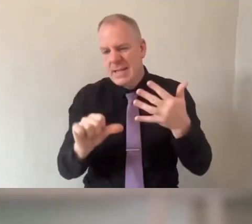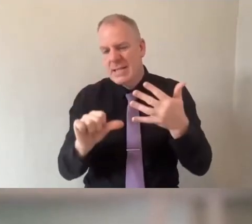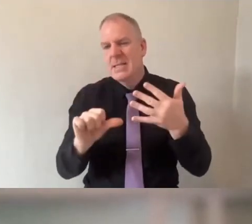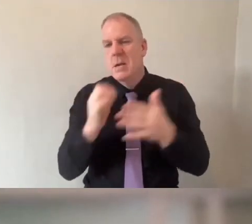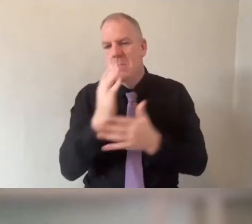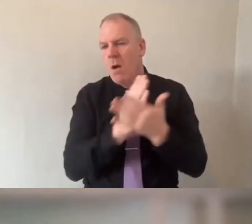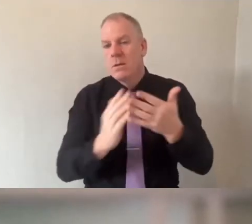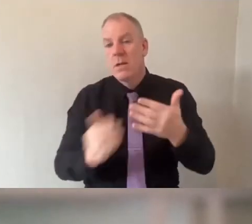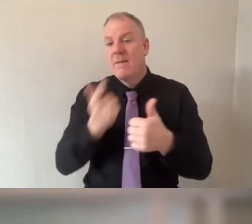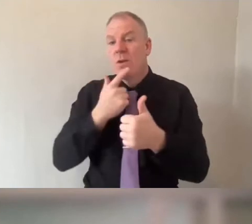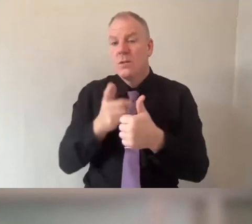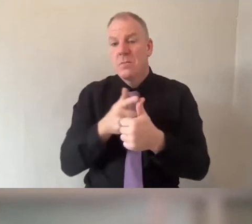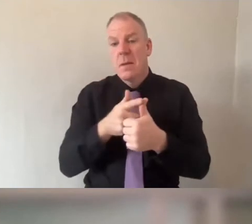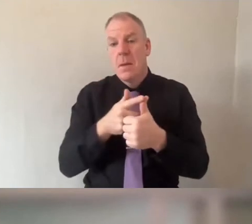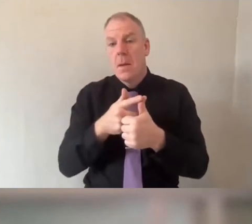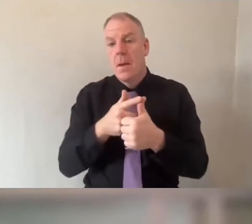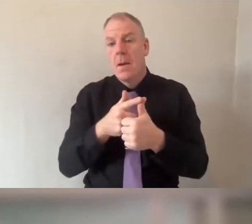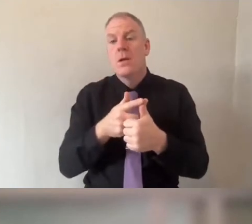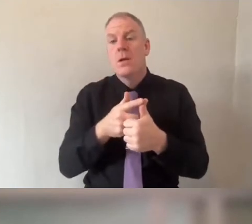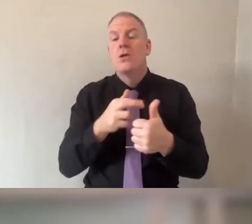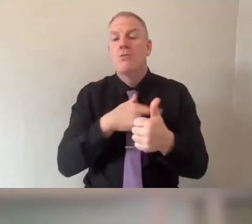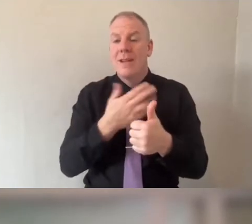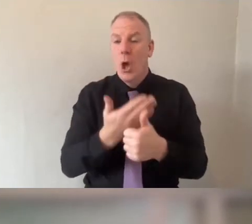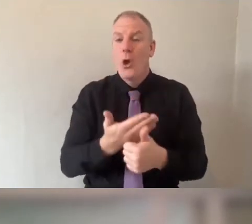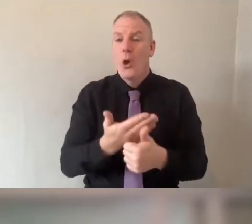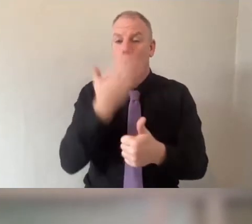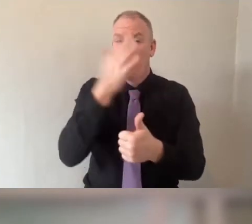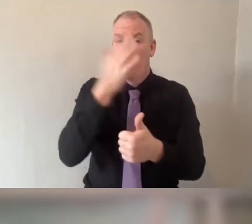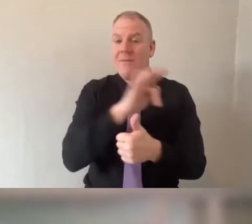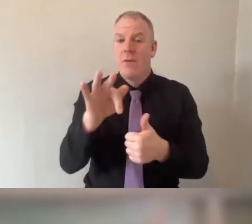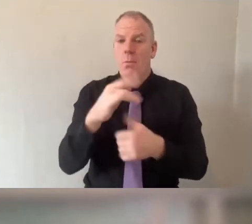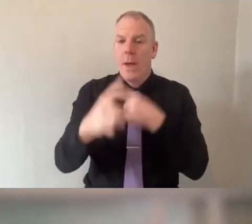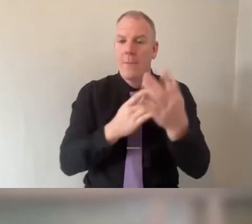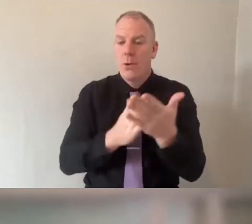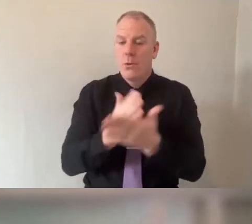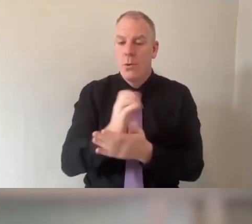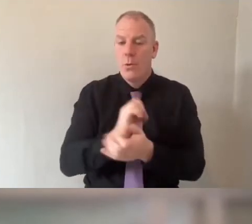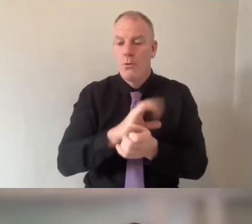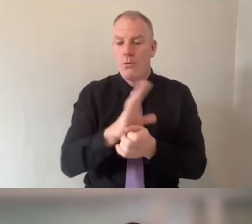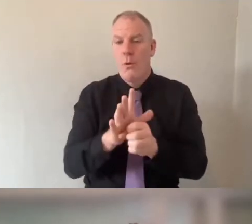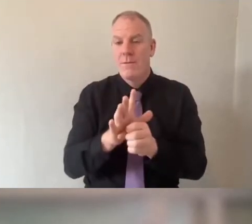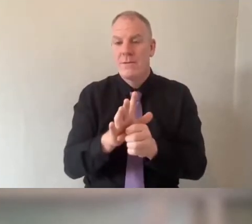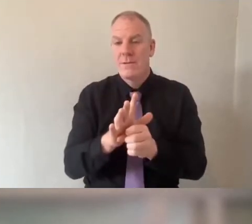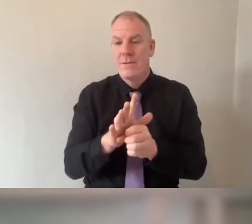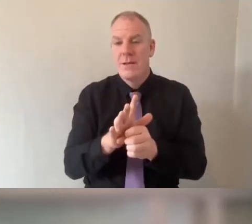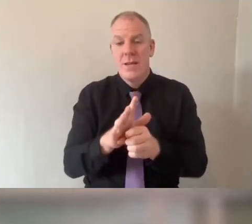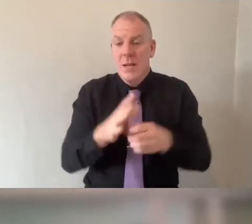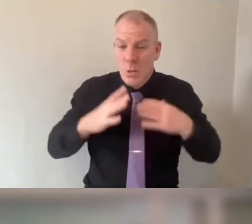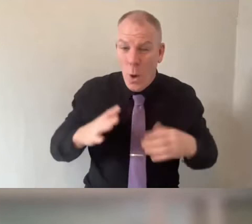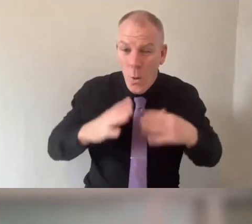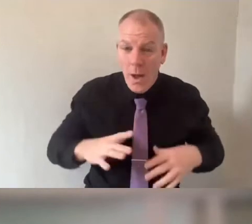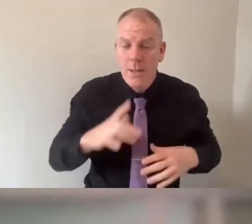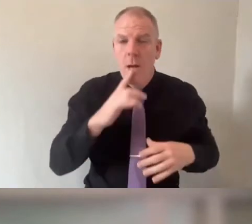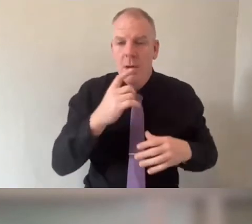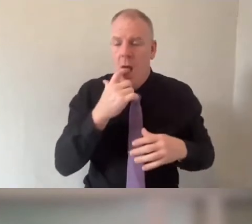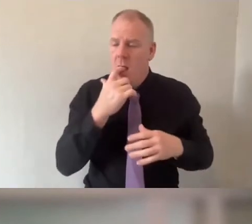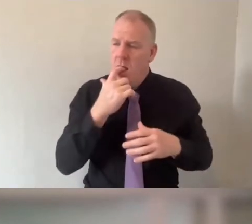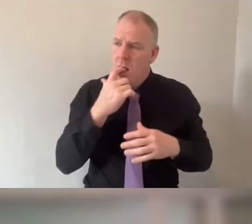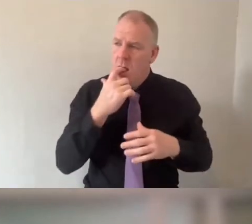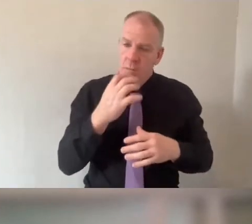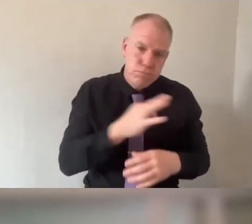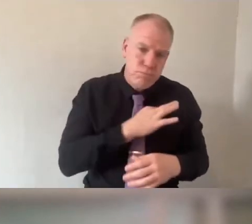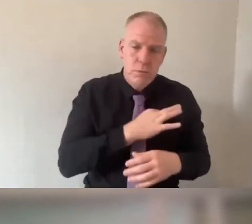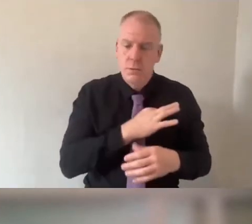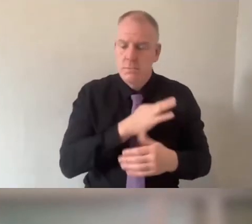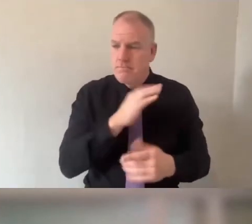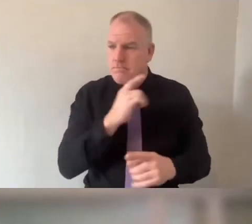first one might seem pretty obvious, but it's really learning from COVID. It's been, nobody would have wanted it, but there's genuine learning to be had from